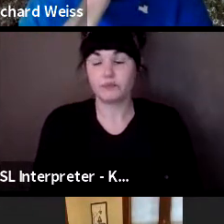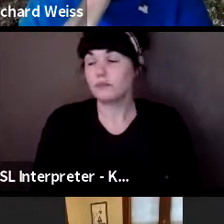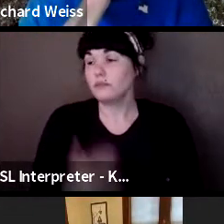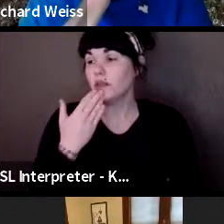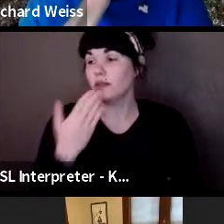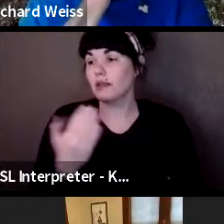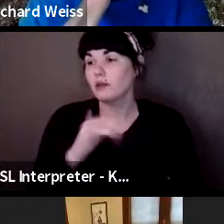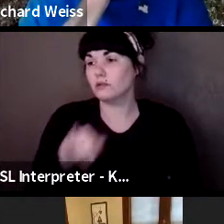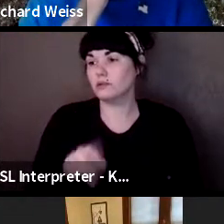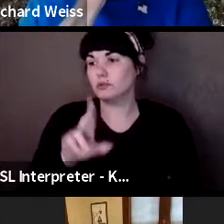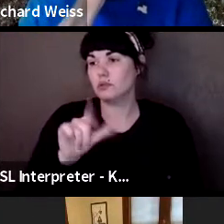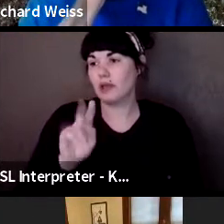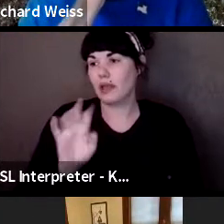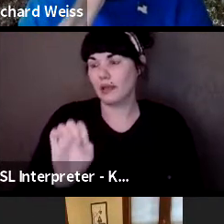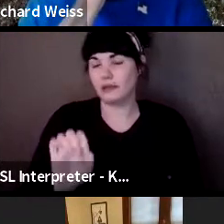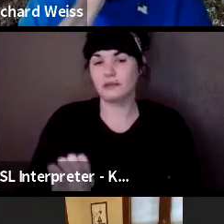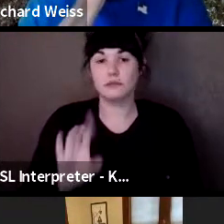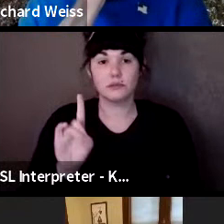Doug?